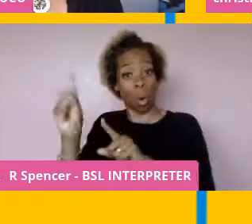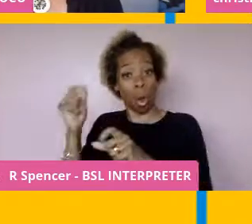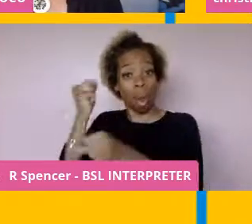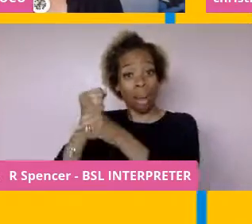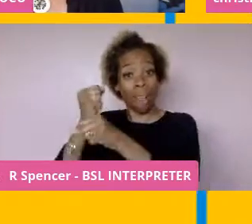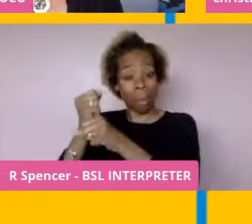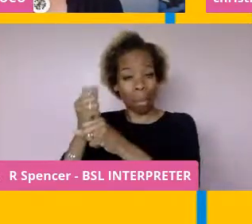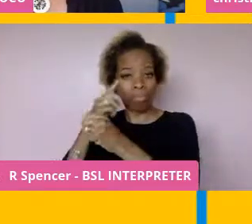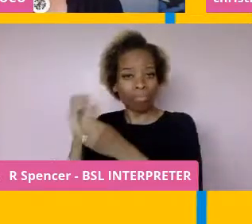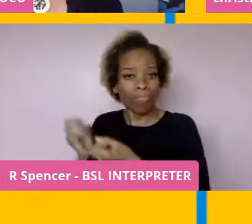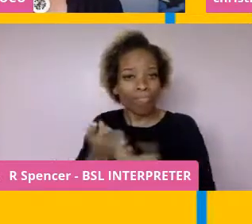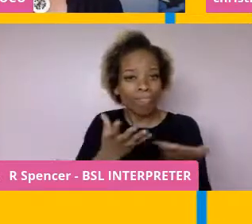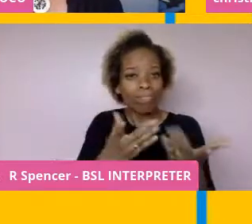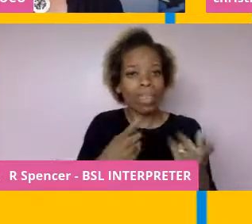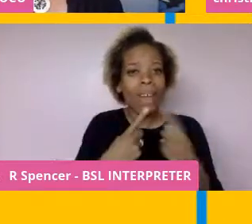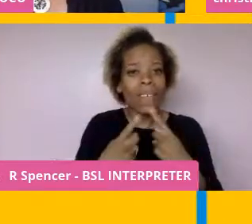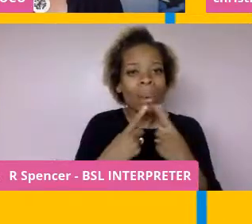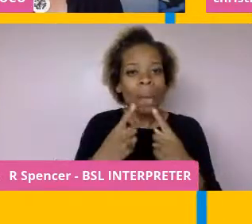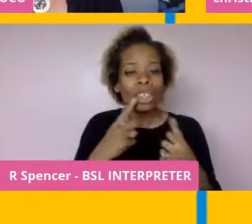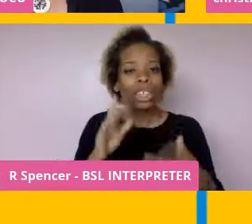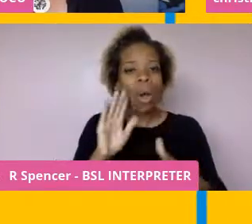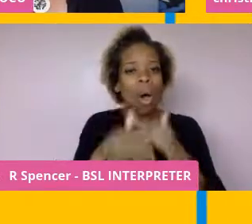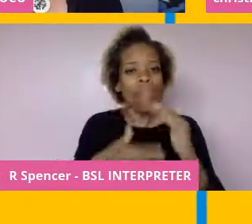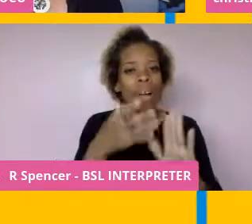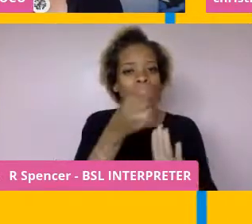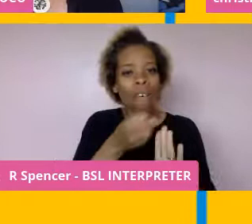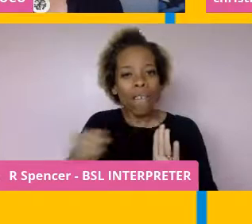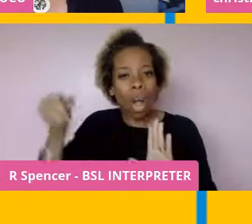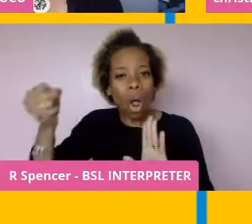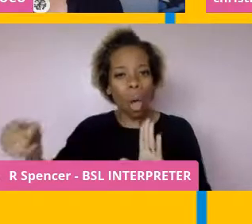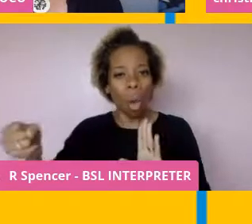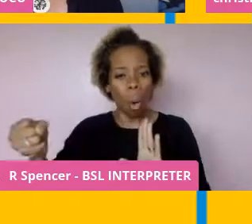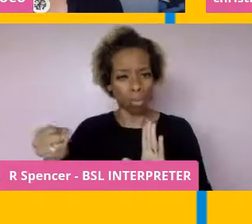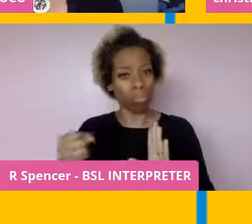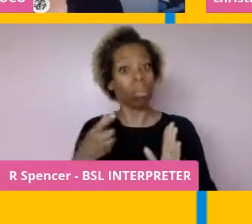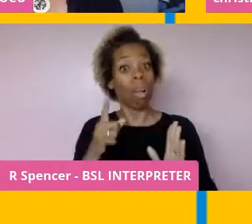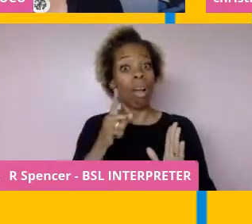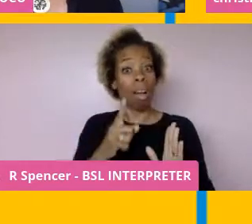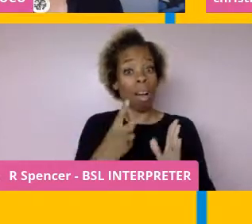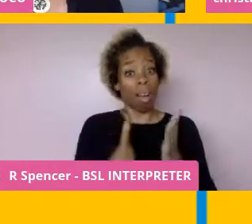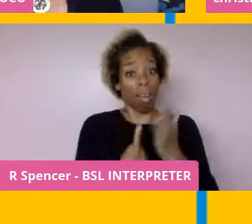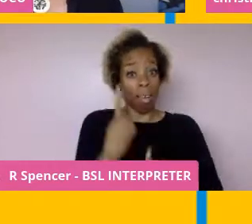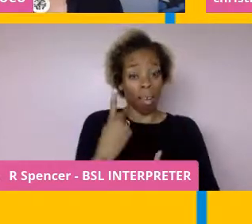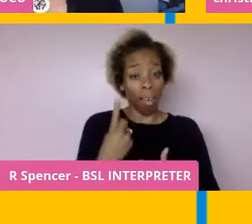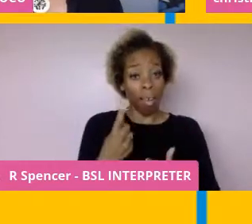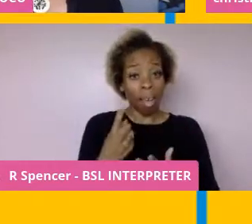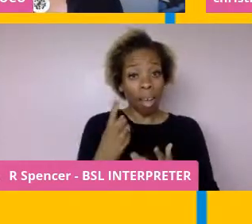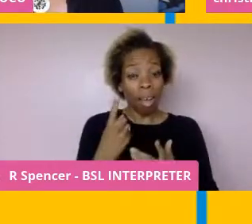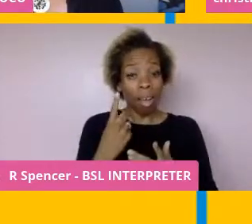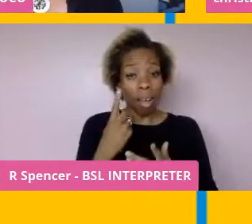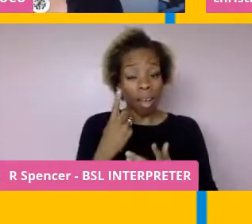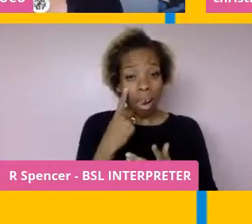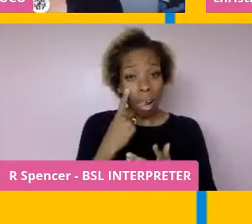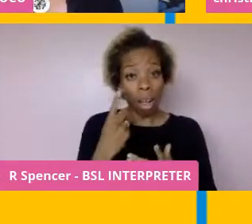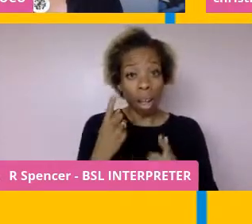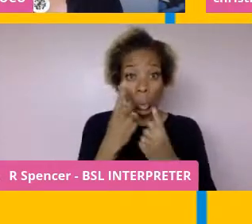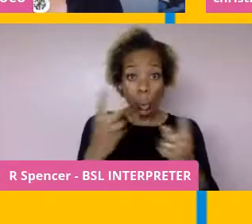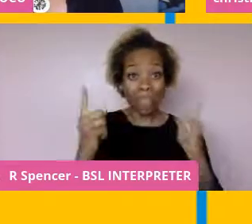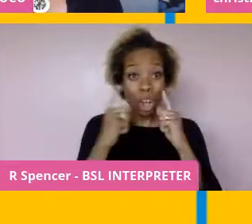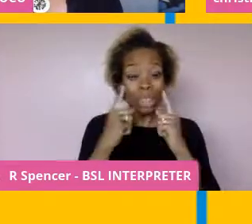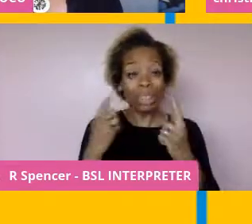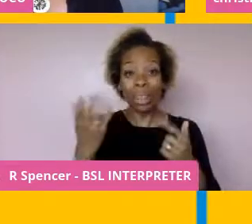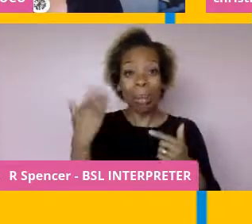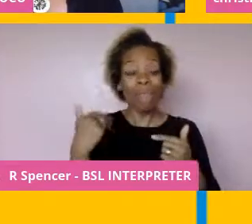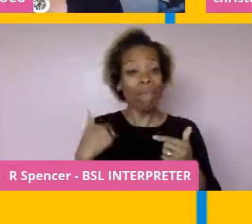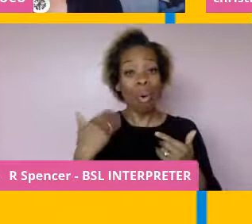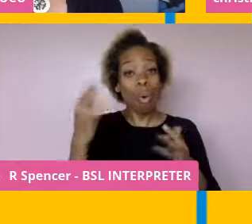turns out, universities could have been making much more use of than they did. So again, it highlights